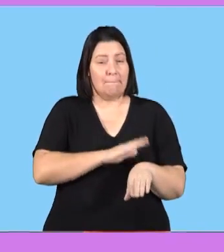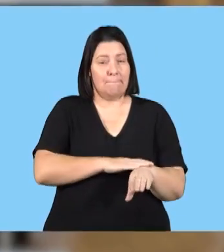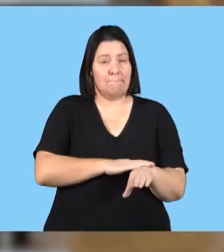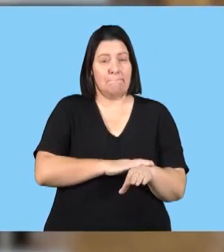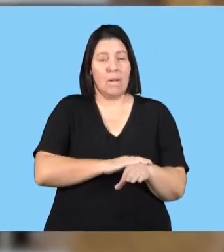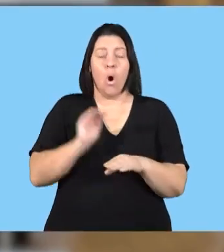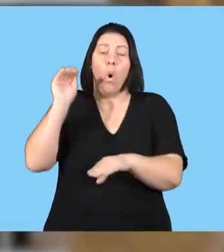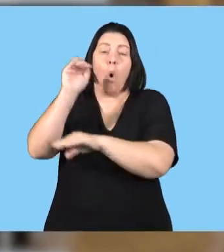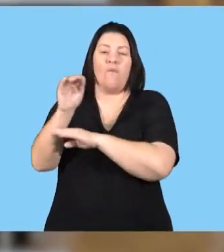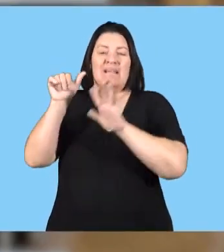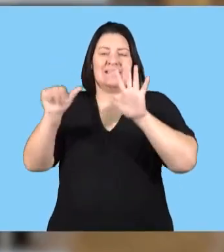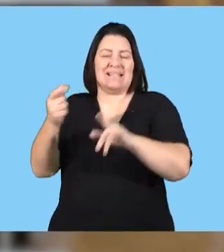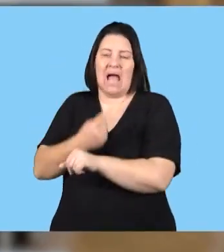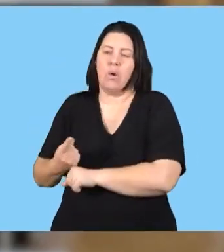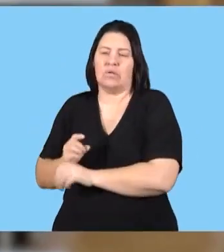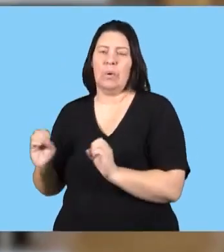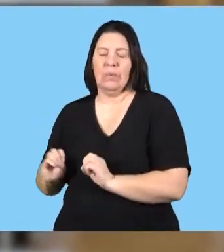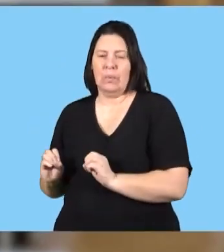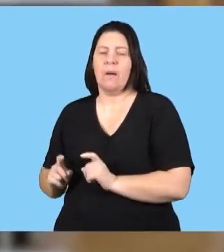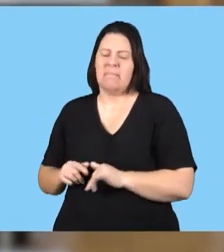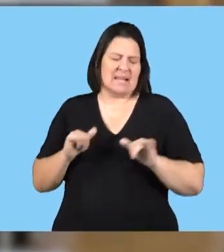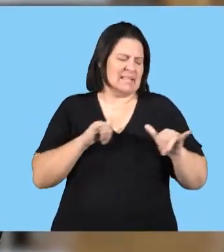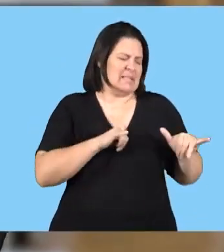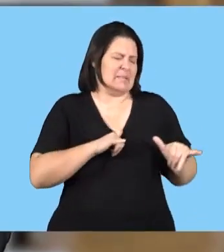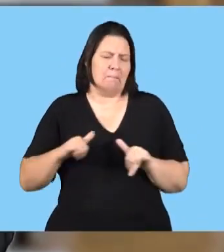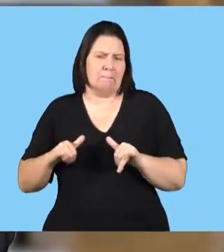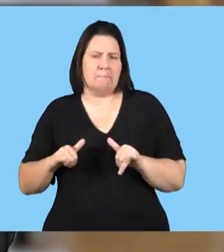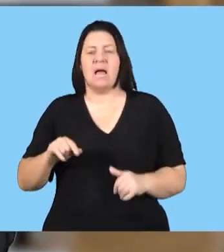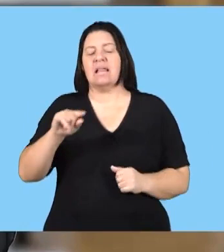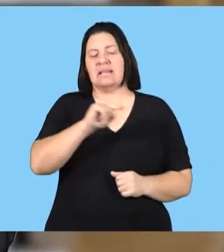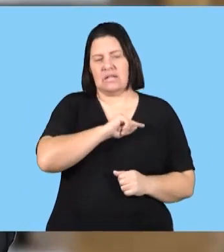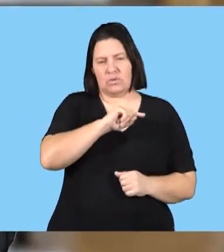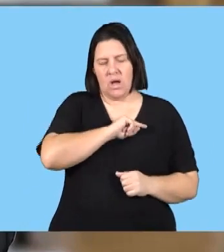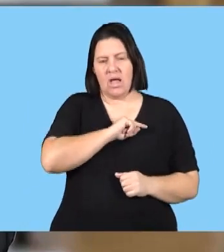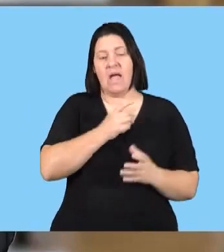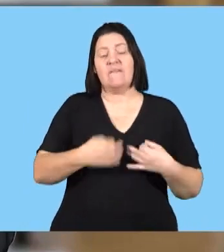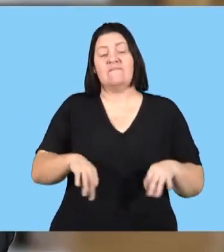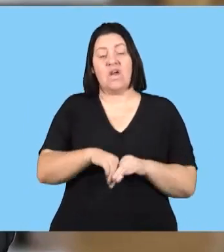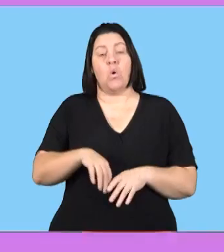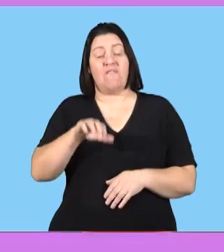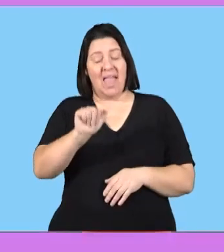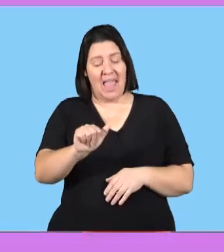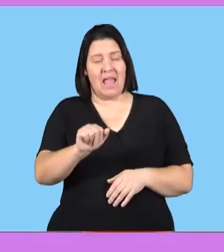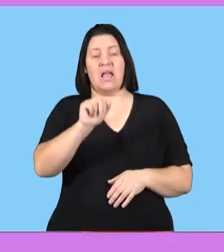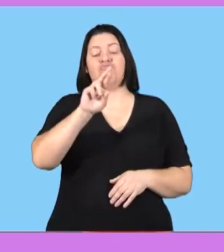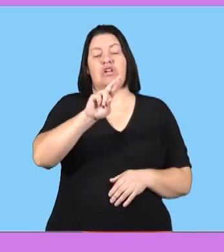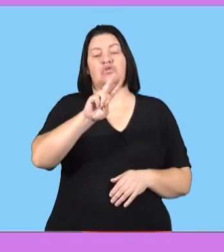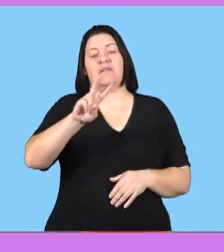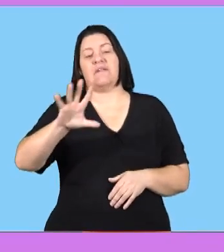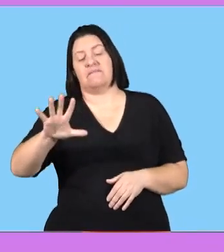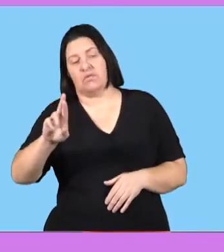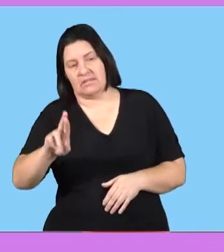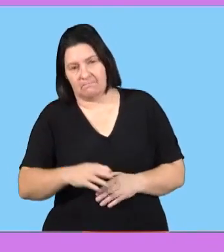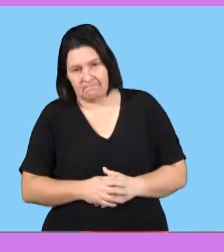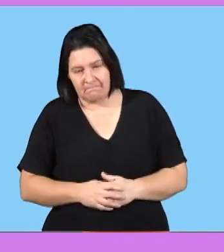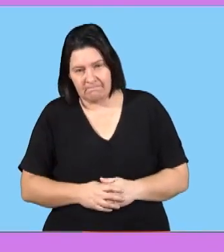time does not exceed 6 hours, the amount is the same. Therefore, the value of A is